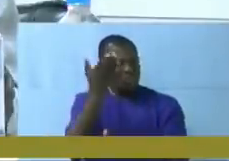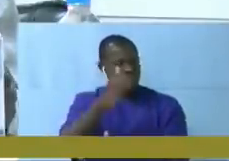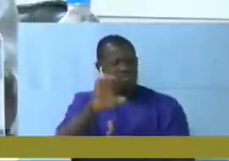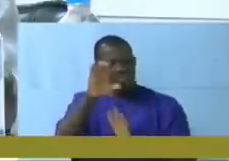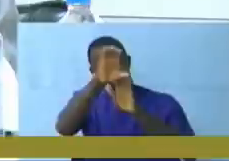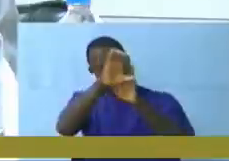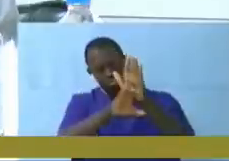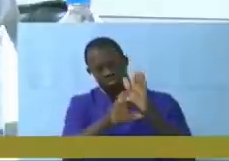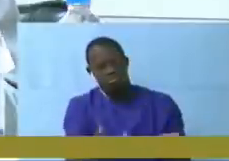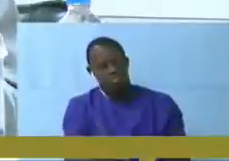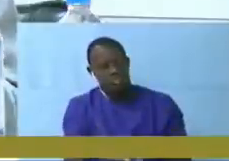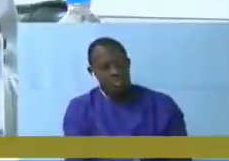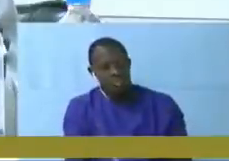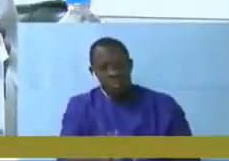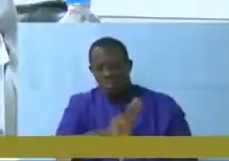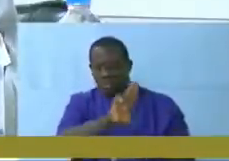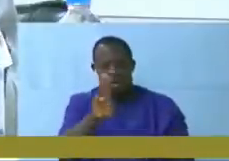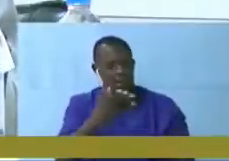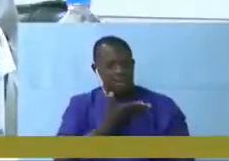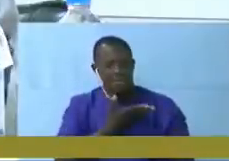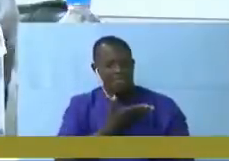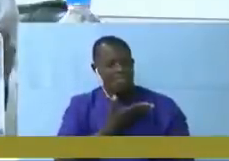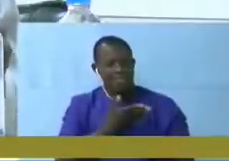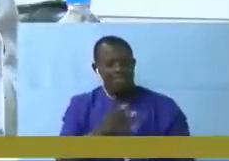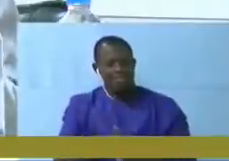its way in the